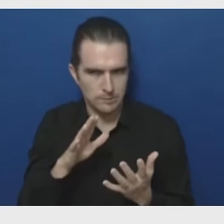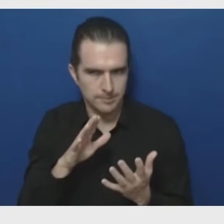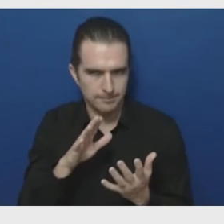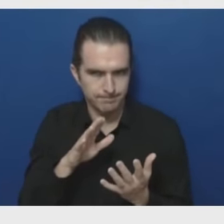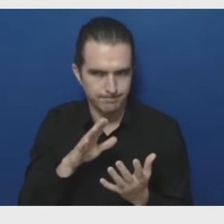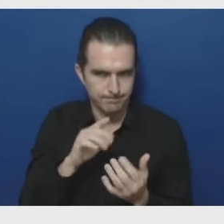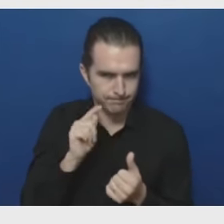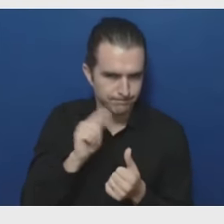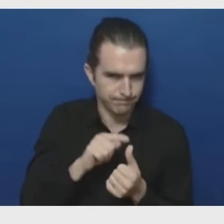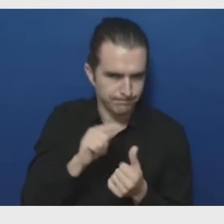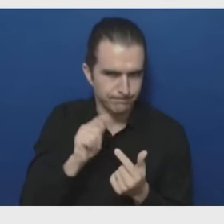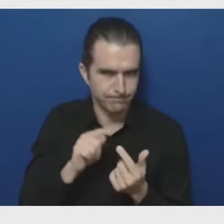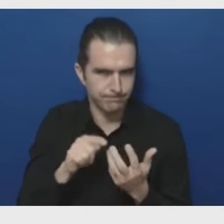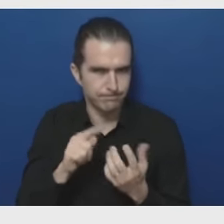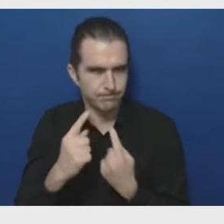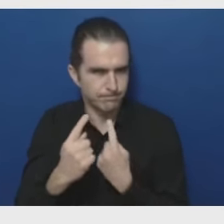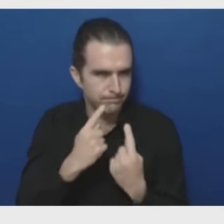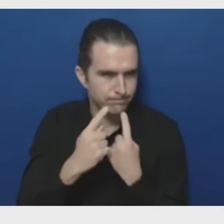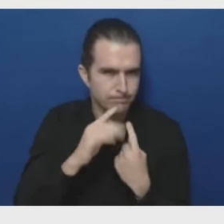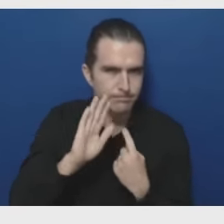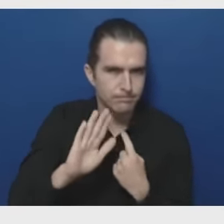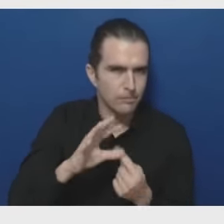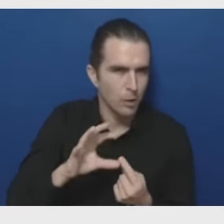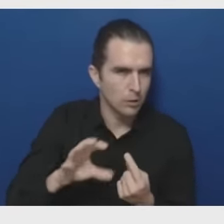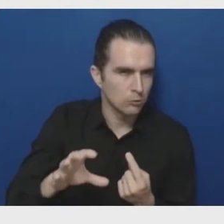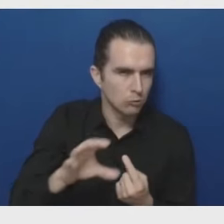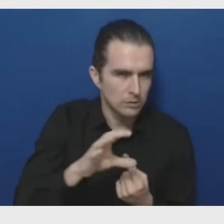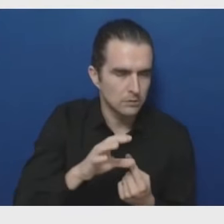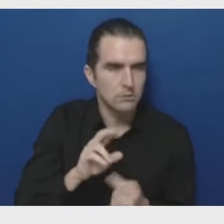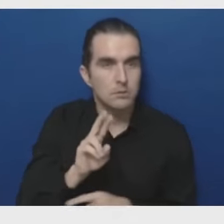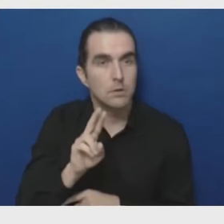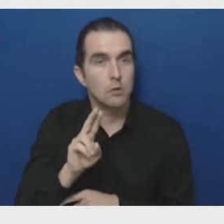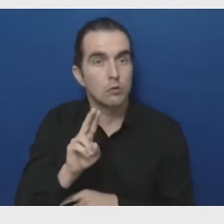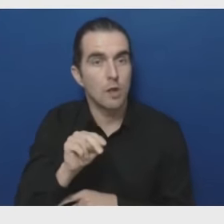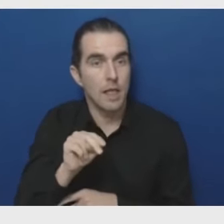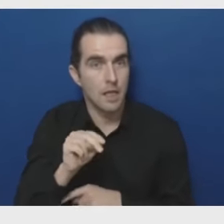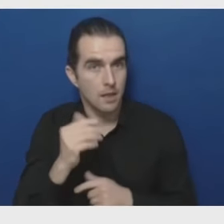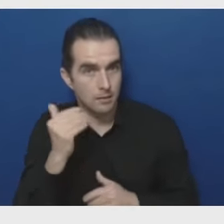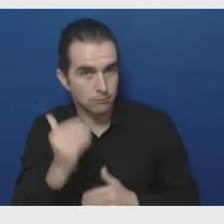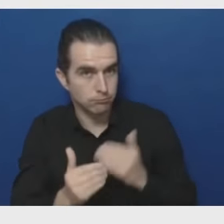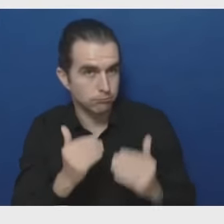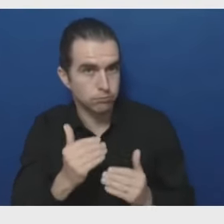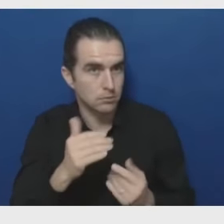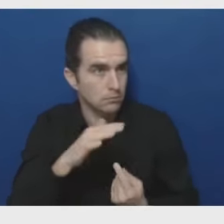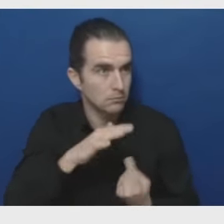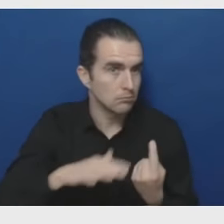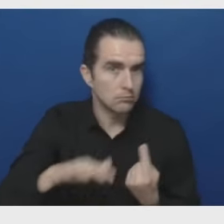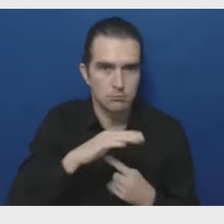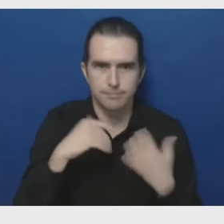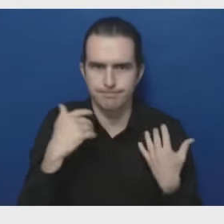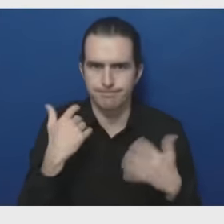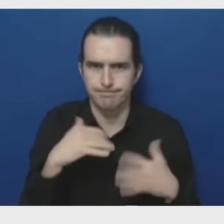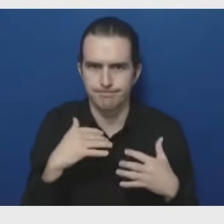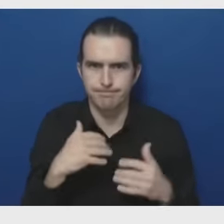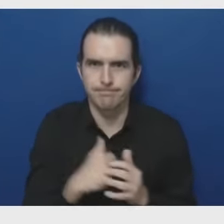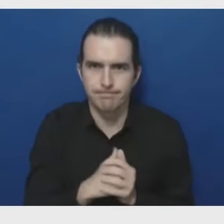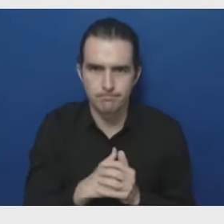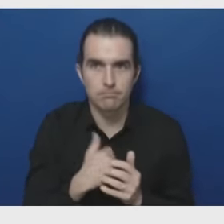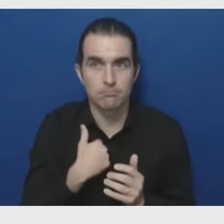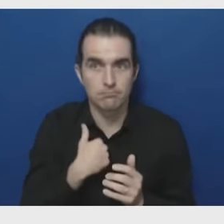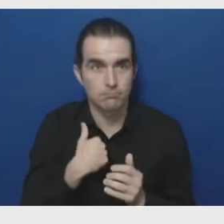put indigenous people, and we need to think more creatively on how to do that. And so to, you know, three very big